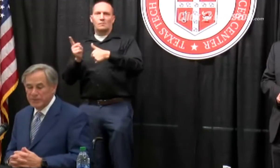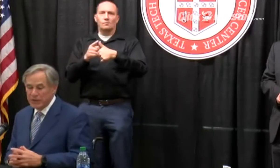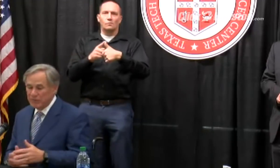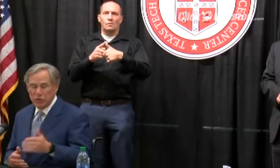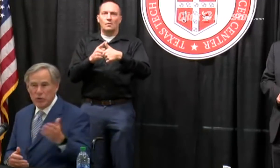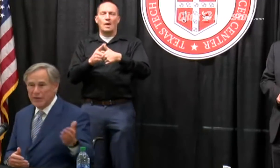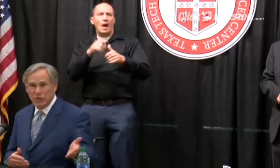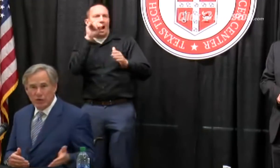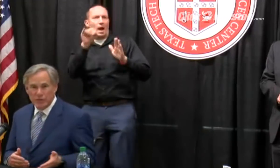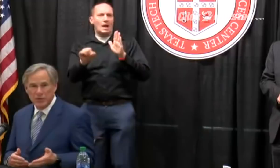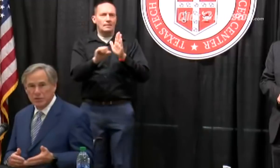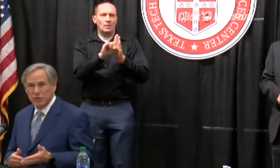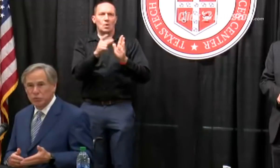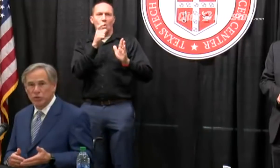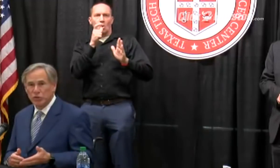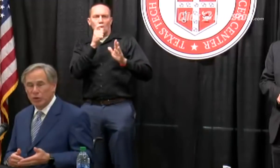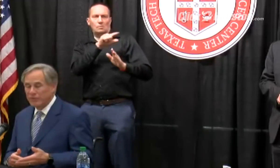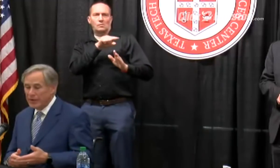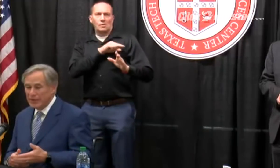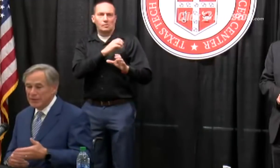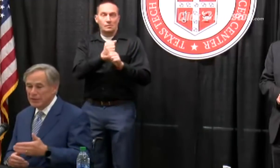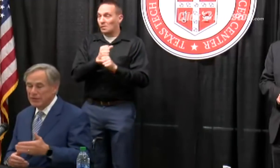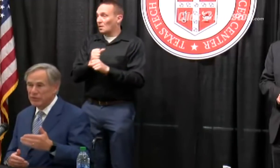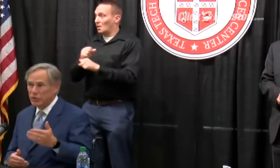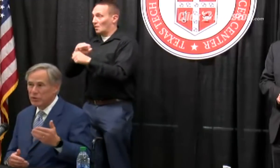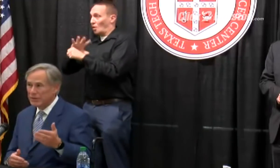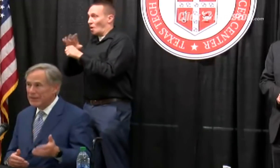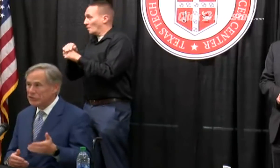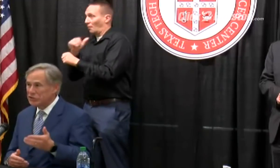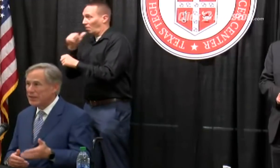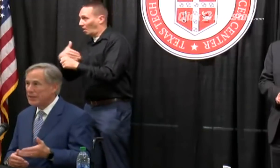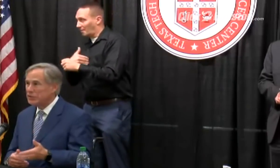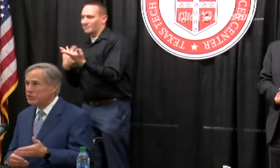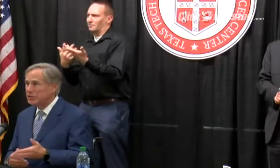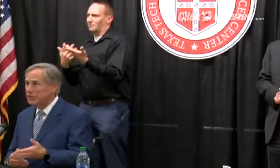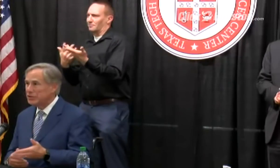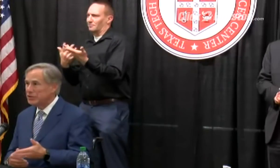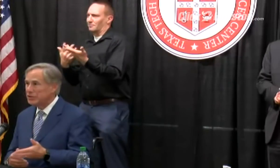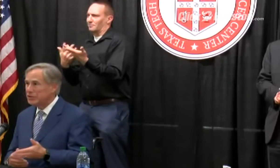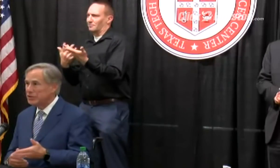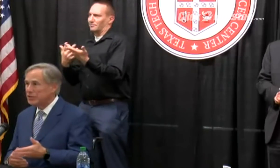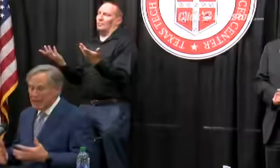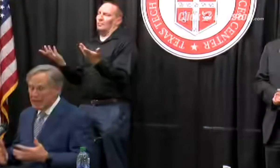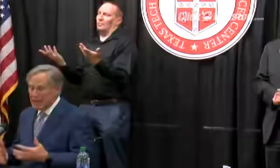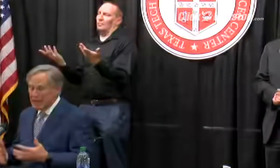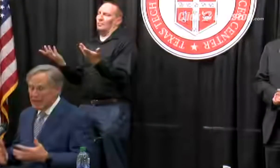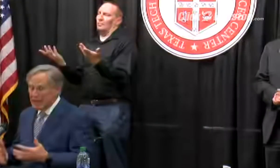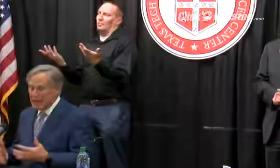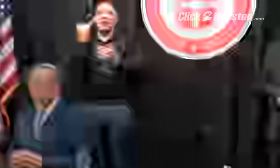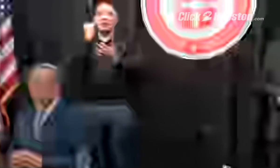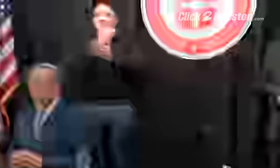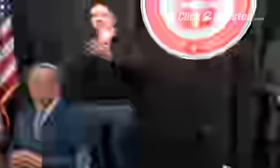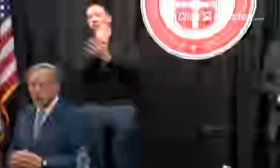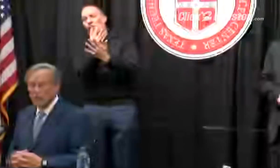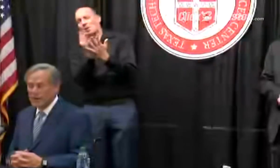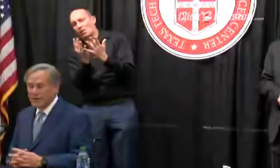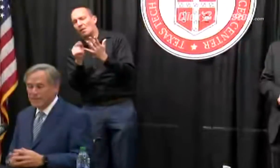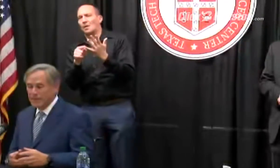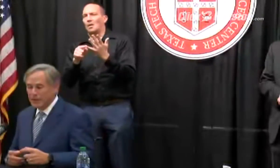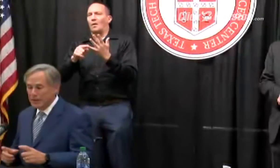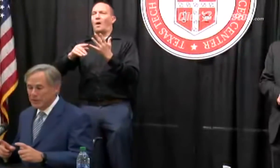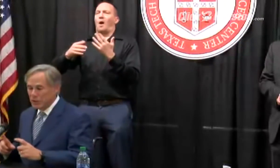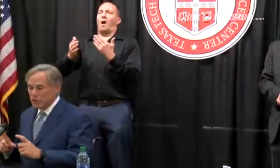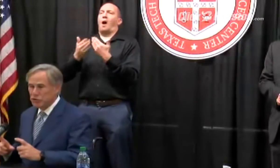this. If you don't have COVID, you wouldn't qualify. If you're at late stage in having COVID, you wouldn't